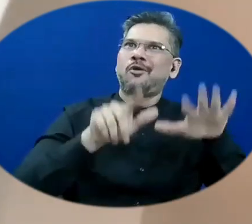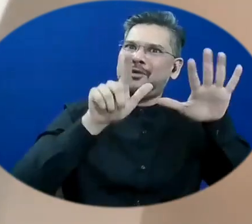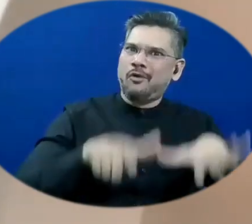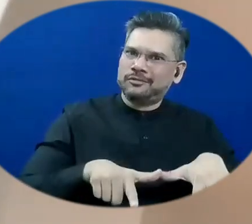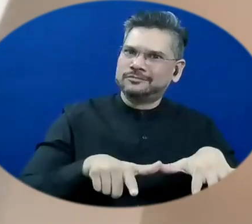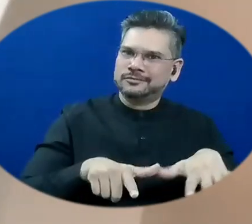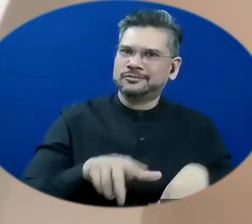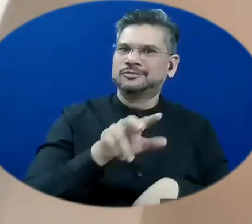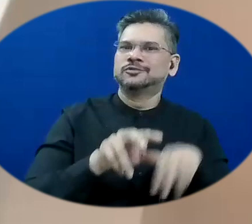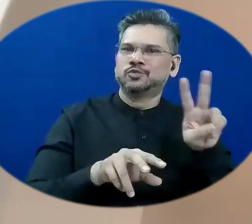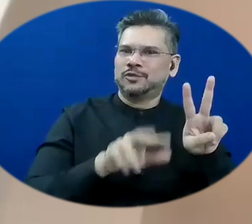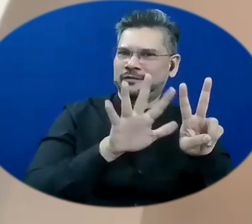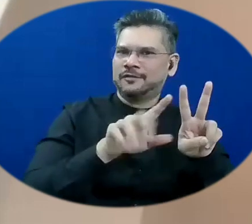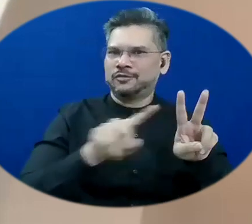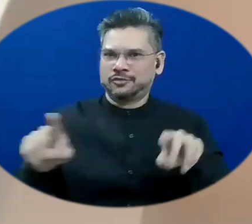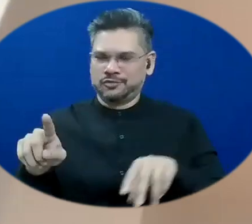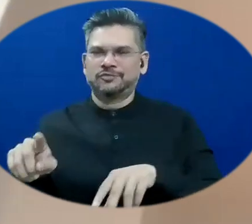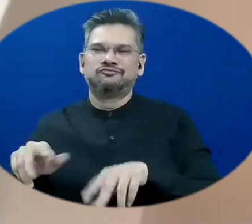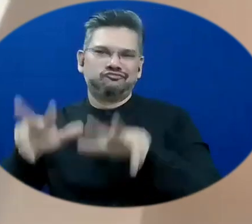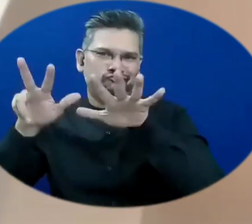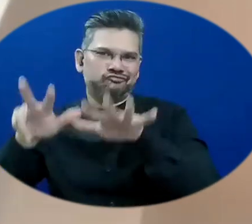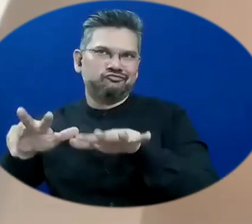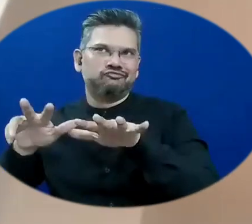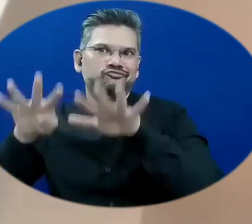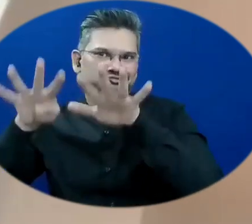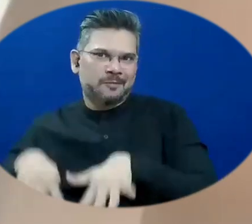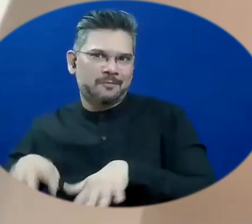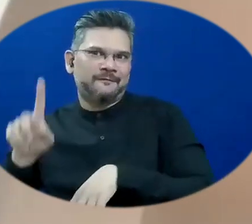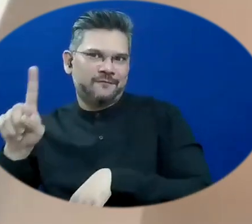September. I'm very excited. Some of us here in the call will be